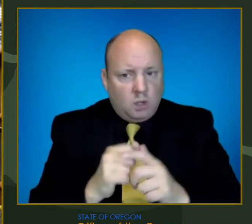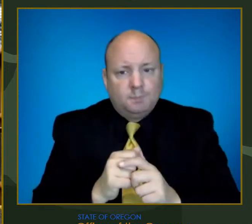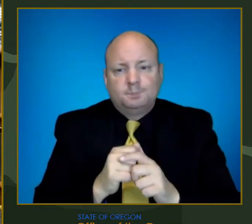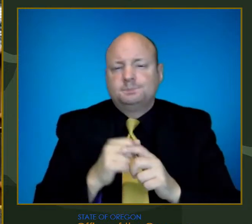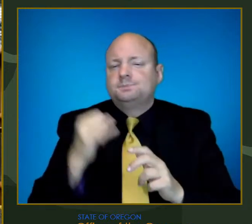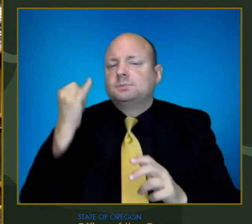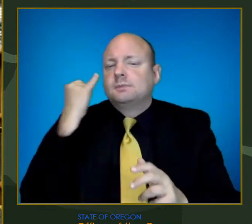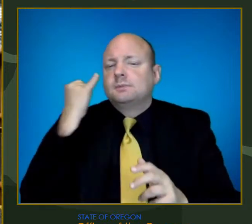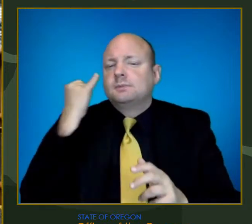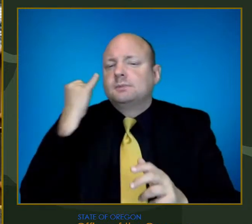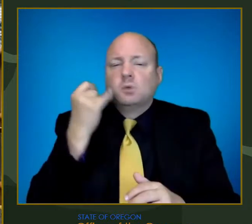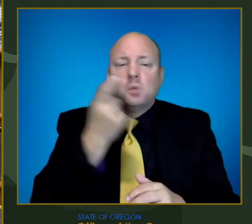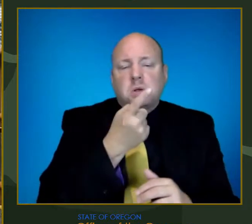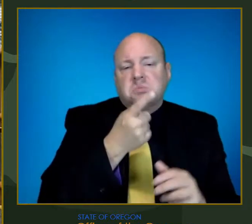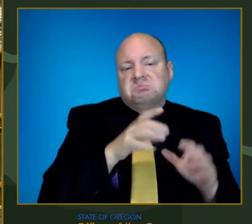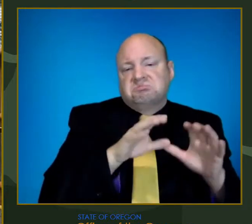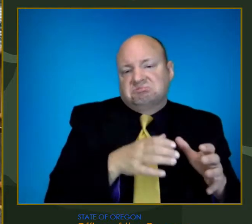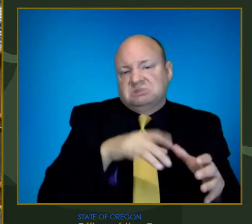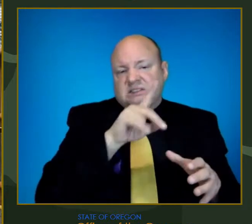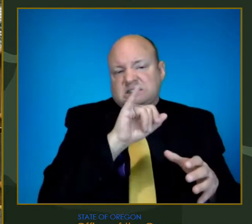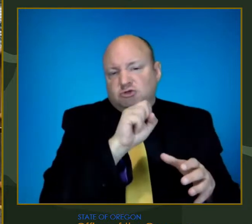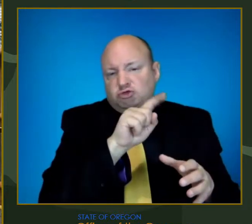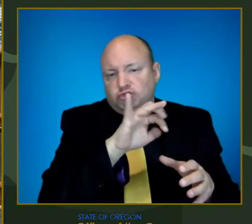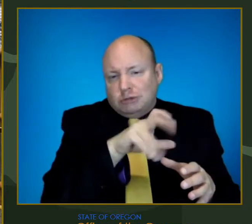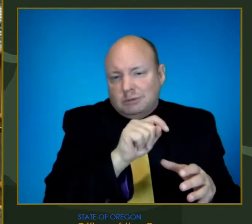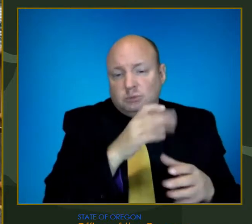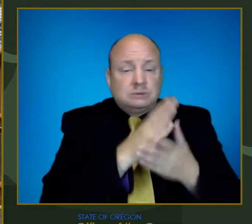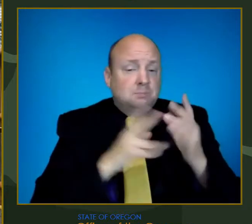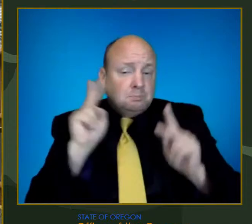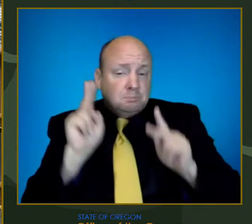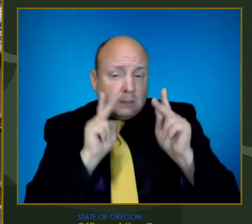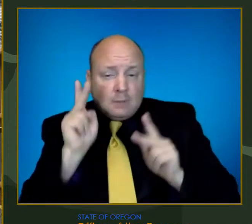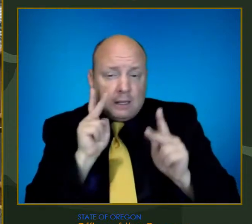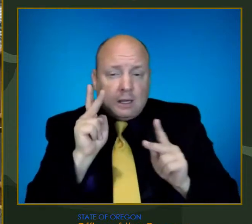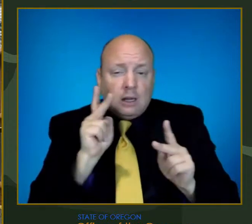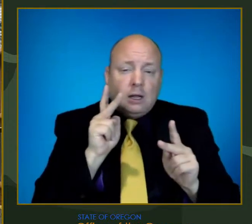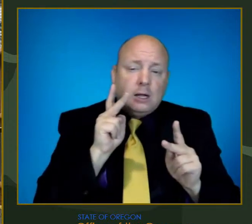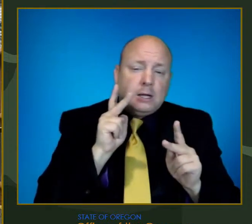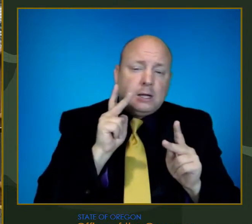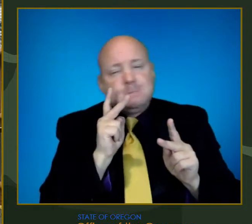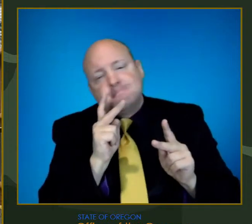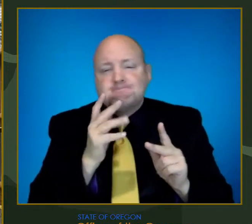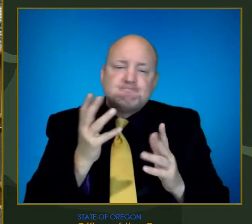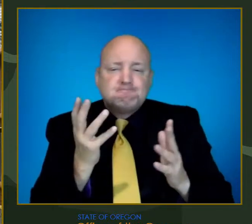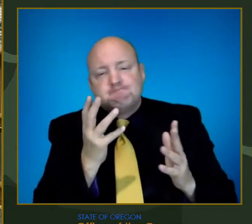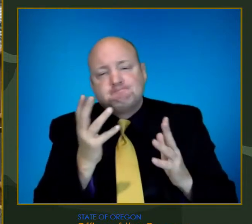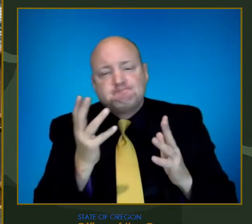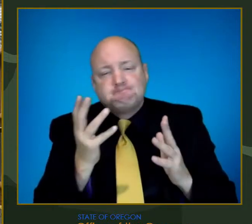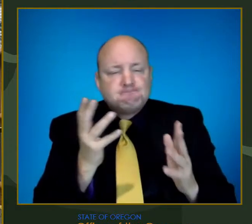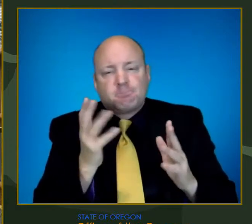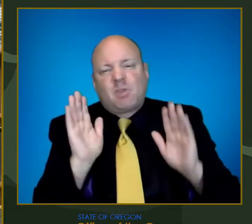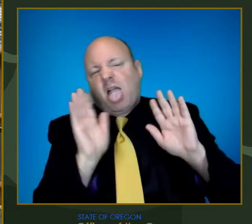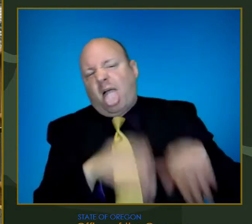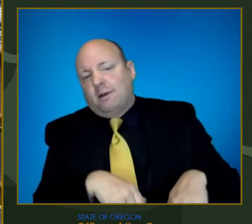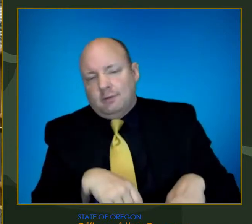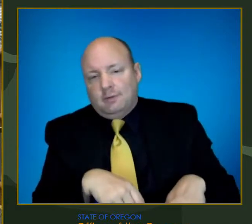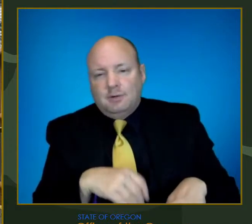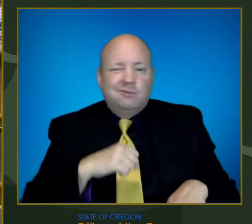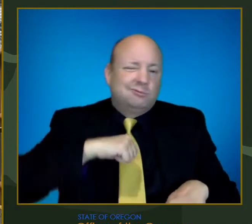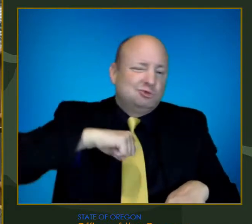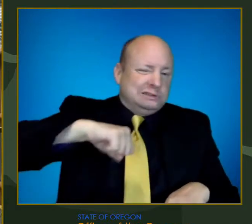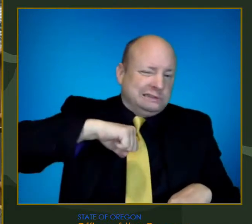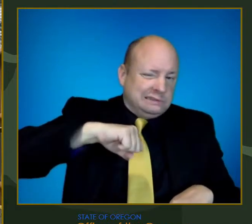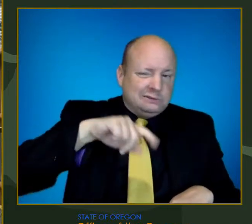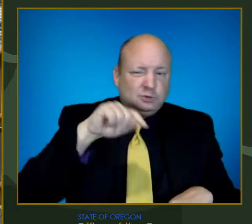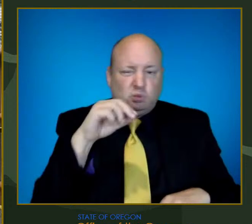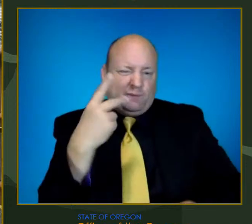or individuals who would like to forego participation in this rule,